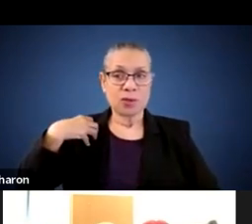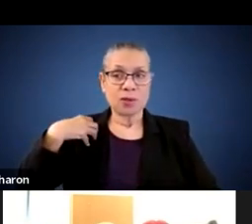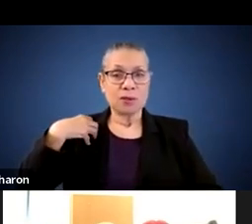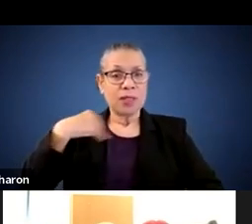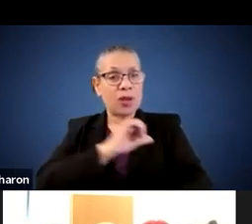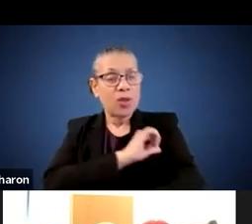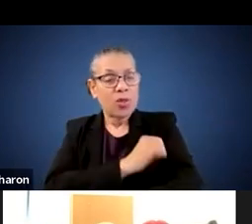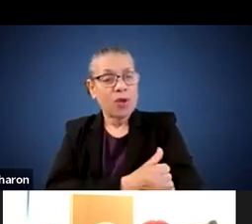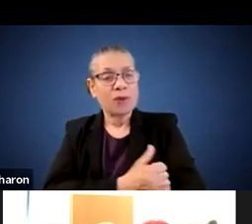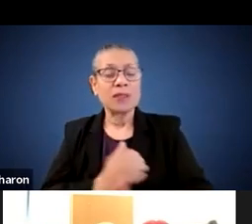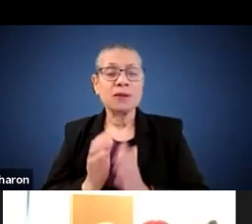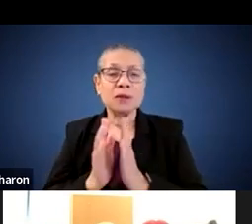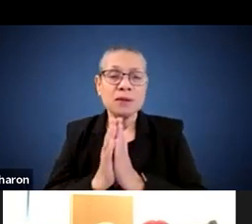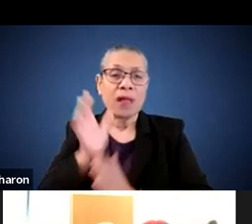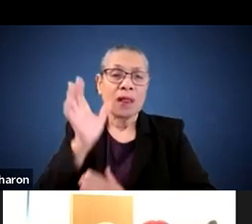foreign